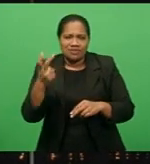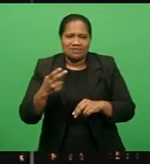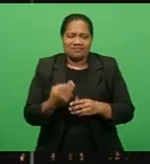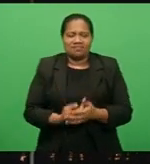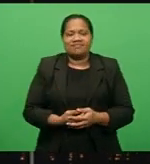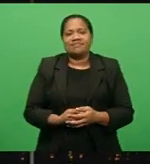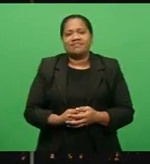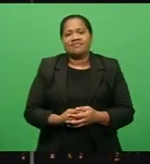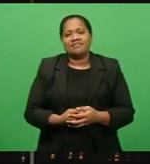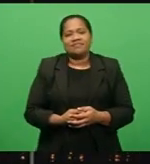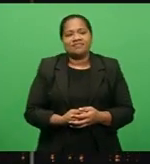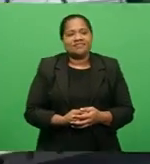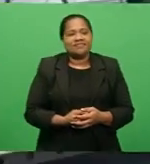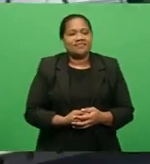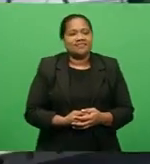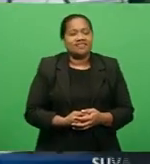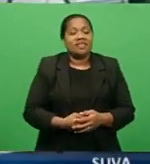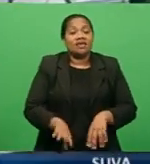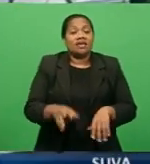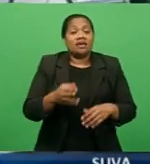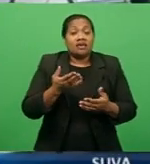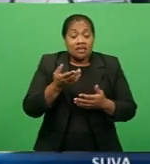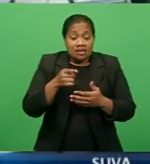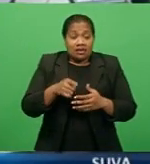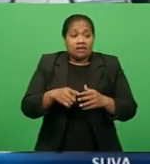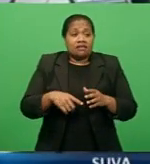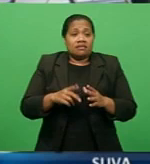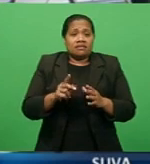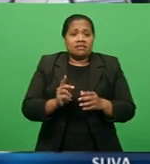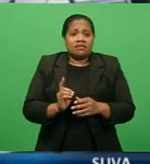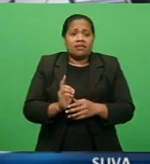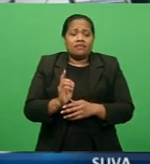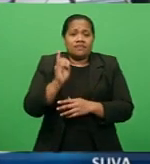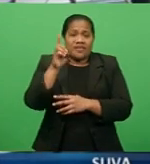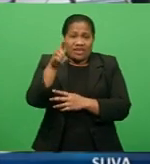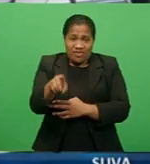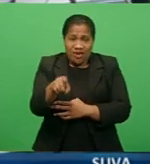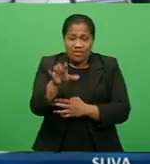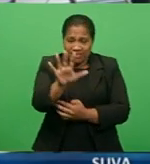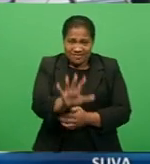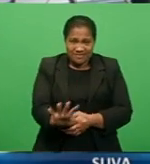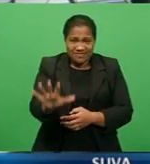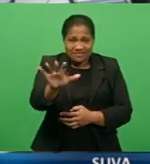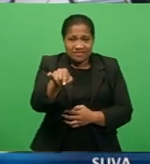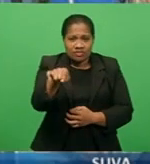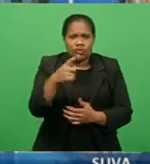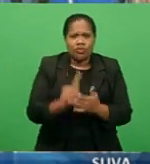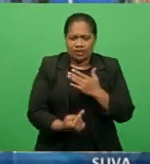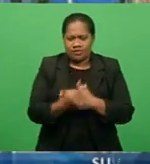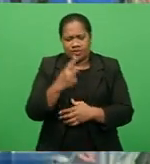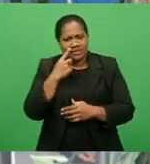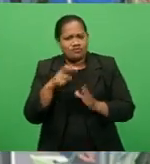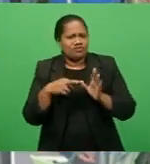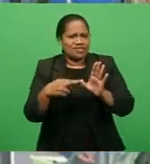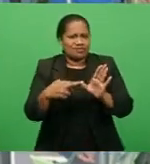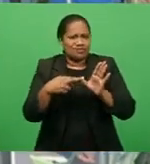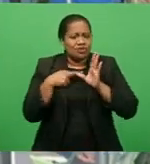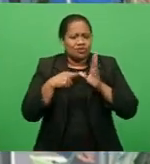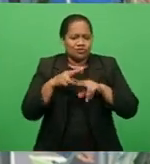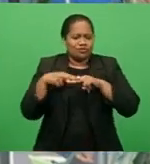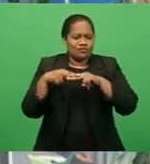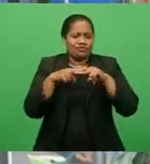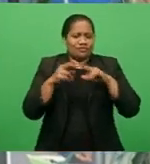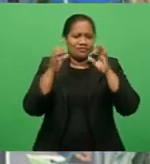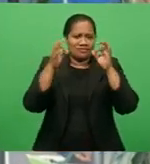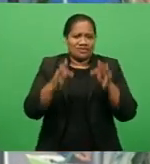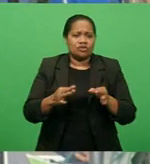Prakash reports. The Port NRL Marina has seen a positive response to Fiji's decision to allow vessels to sail in